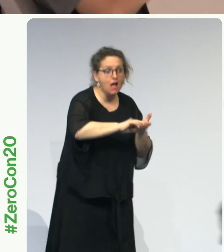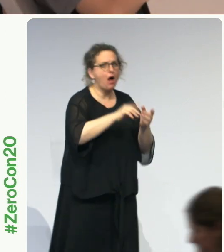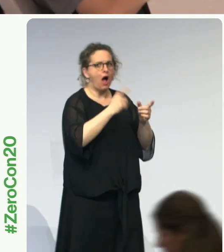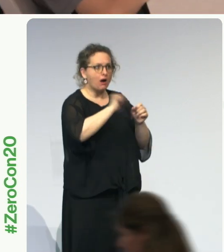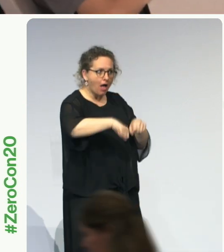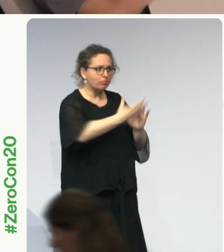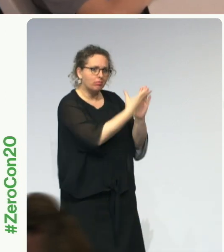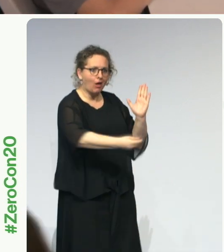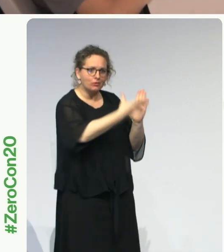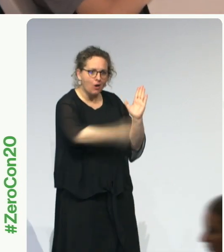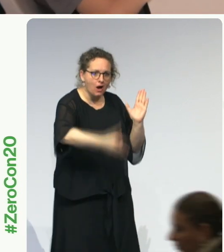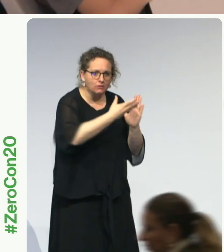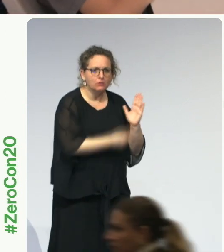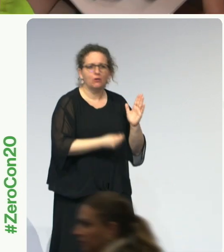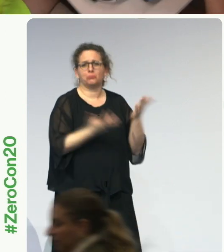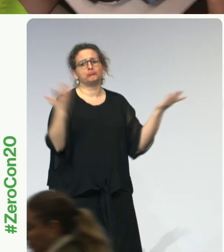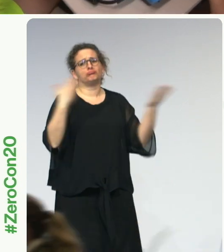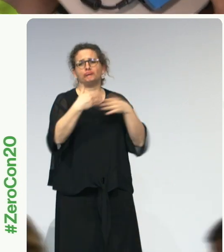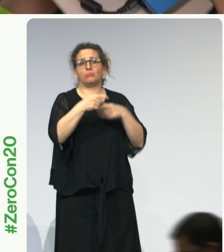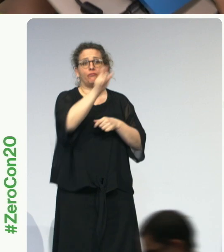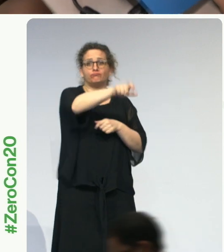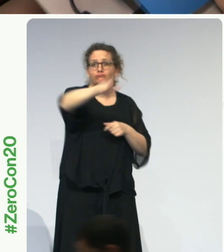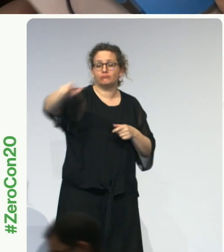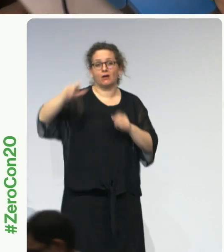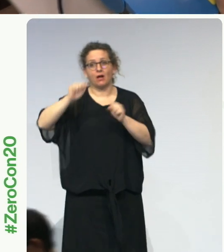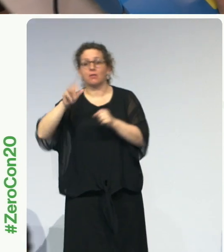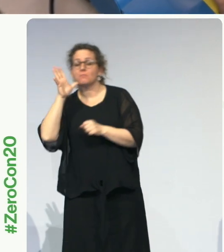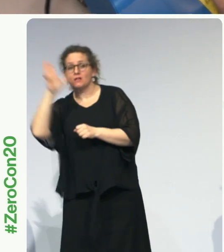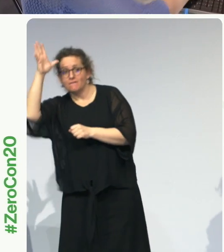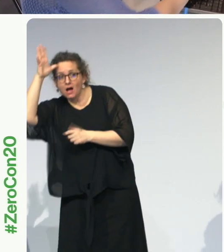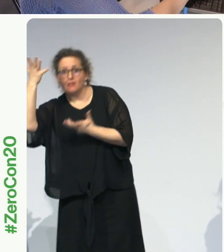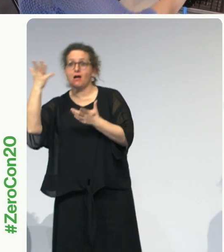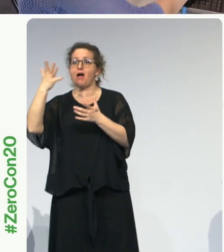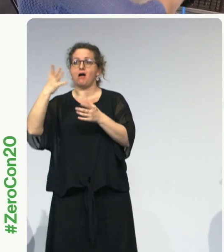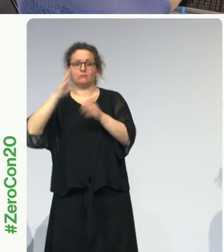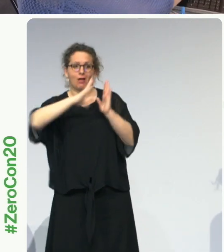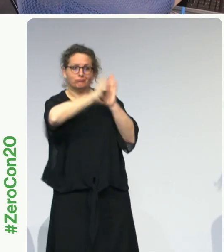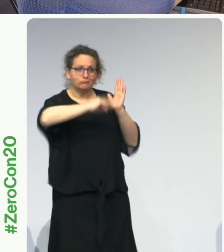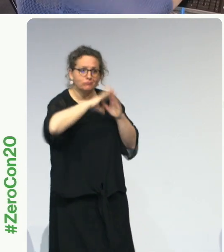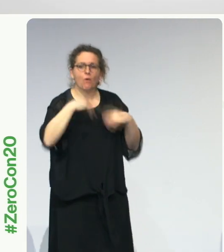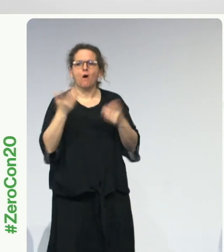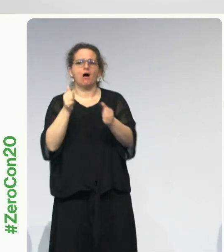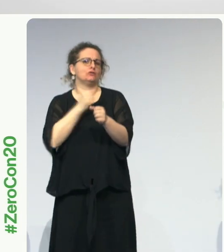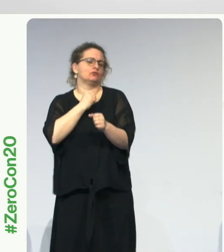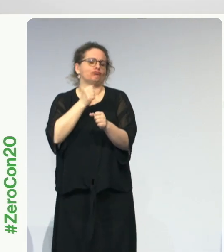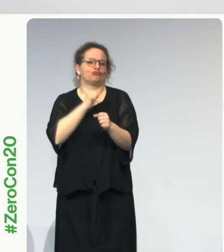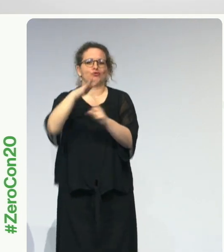families, allied health professionals, education administrators, and policymakers.